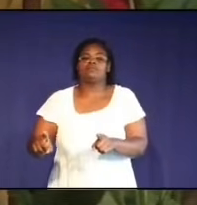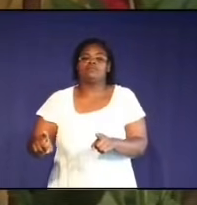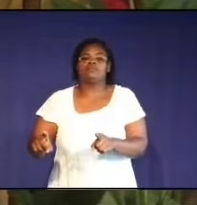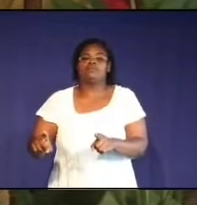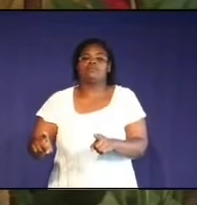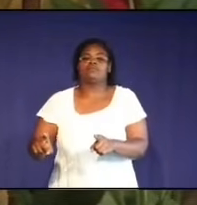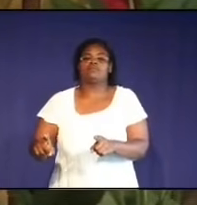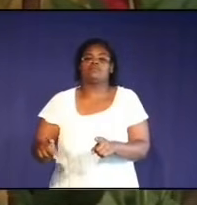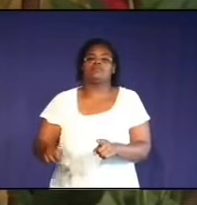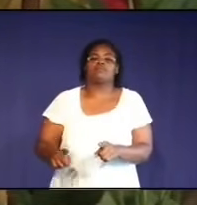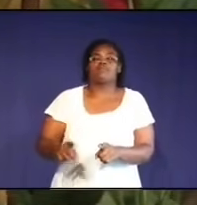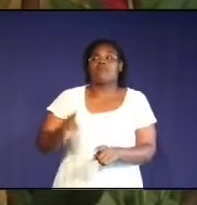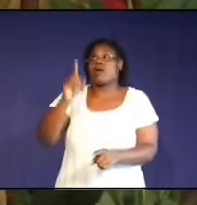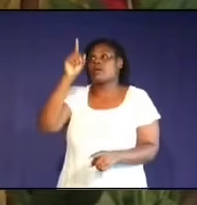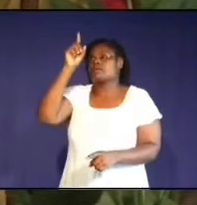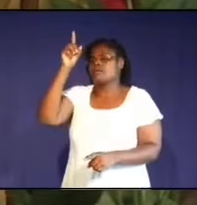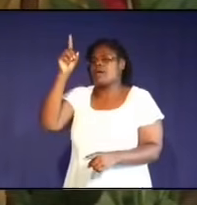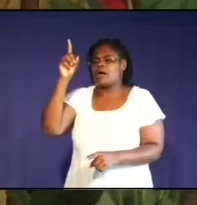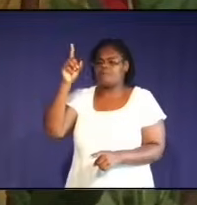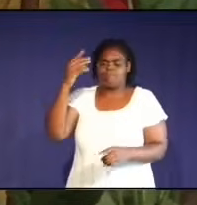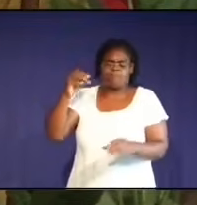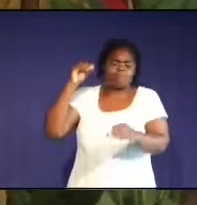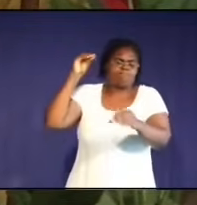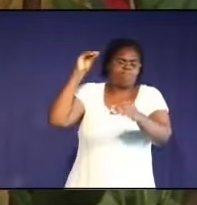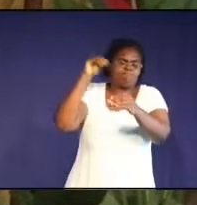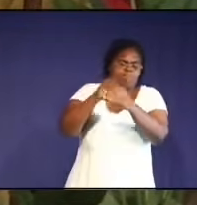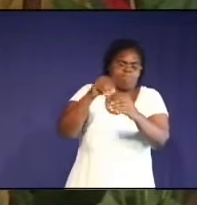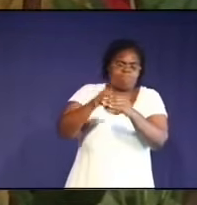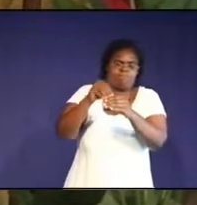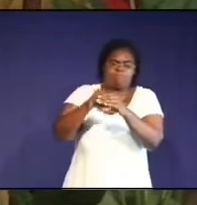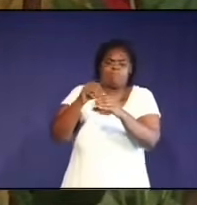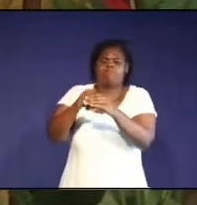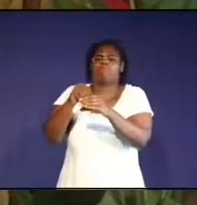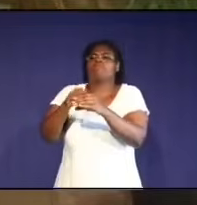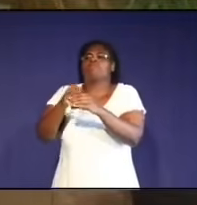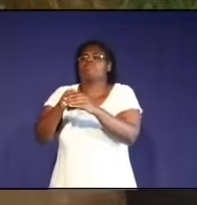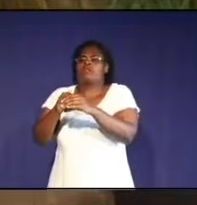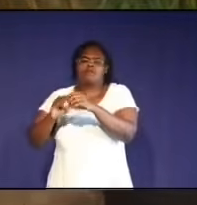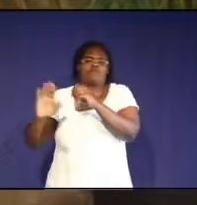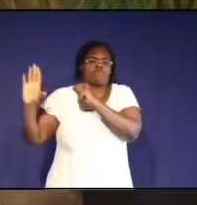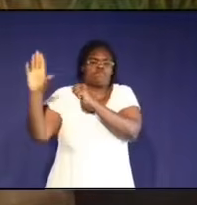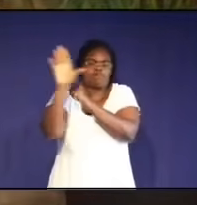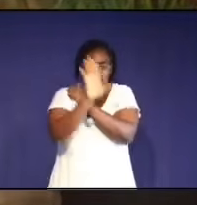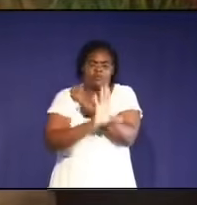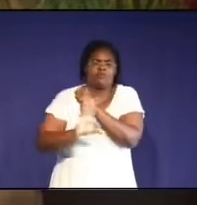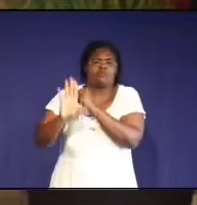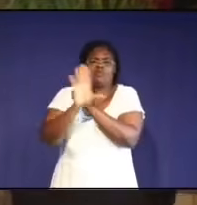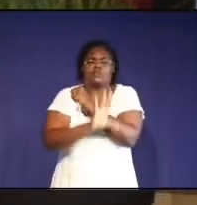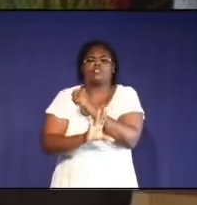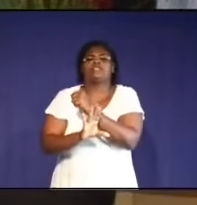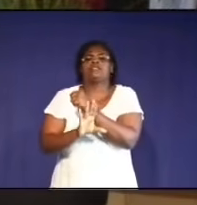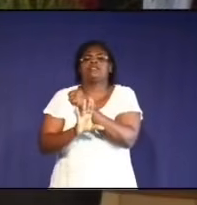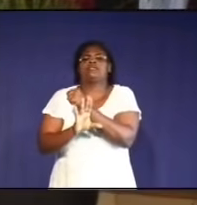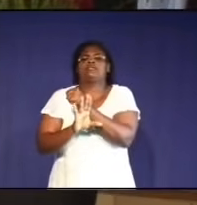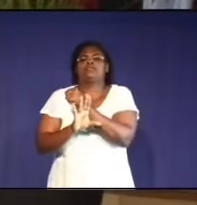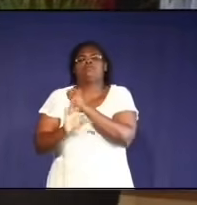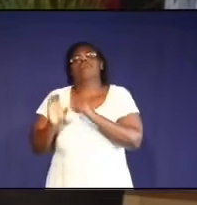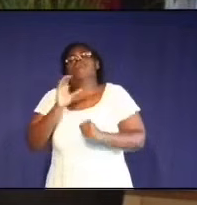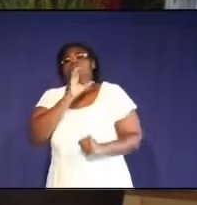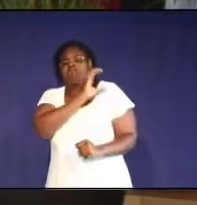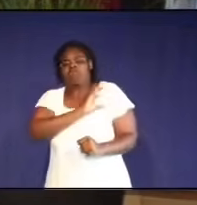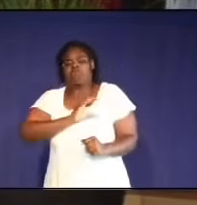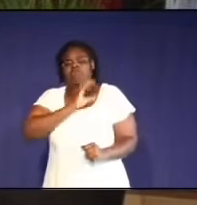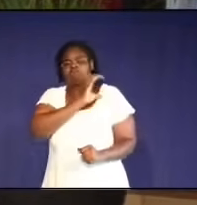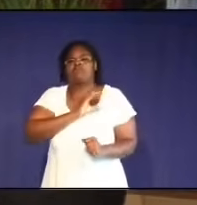a vested interest in the protection of the justice of his character. Are